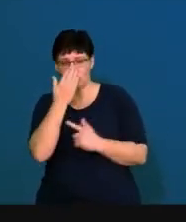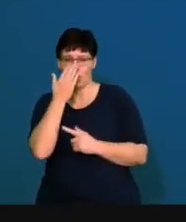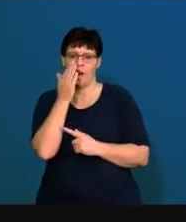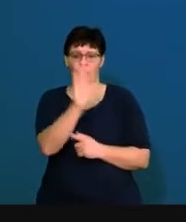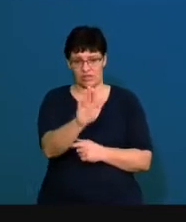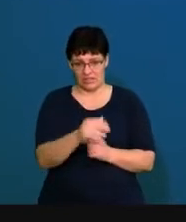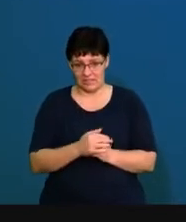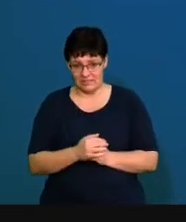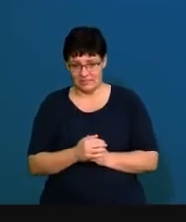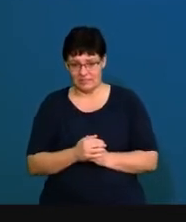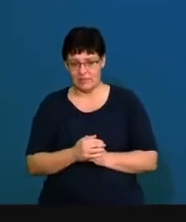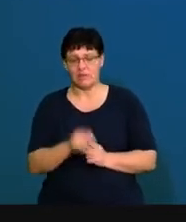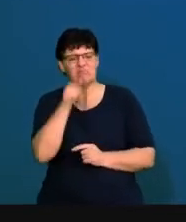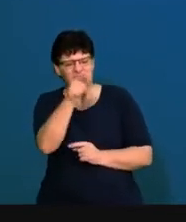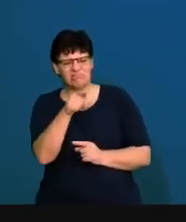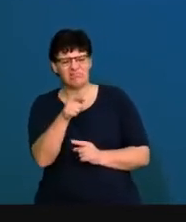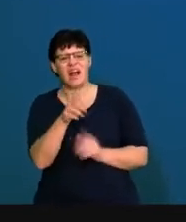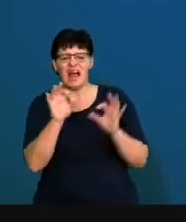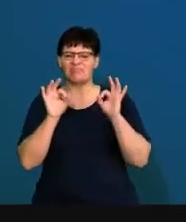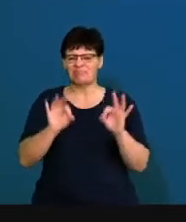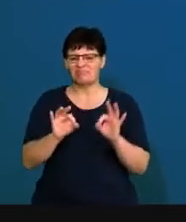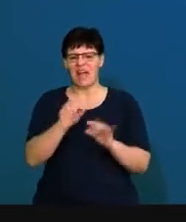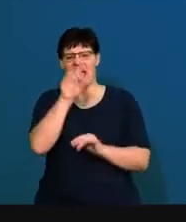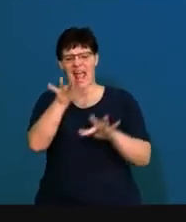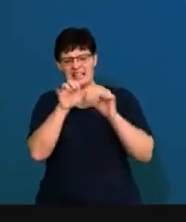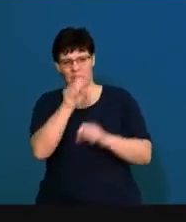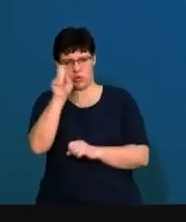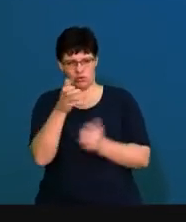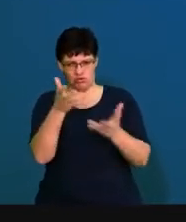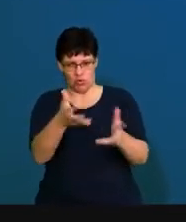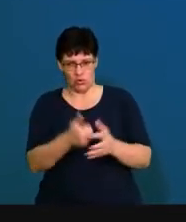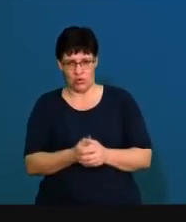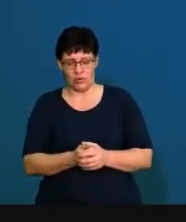approach this question. Now, this is a typical exam question that,